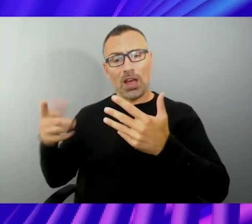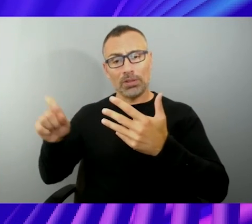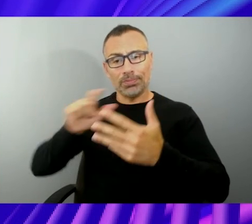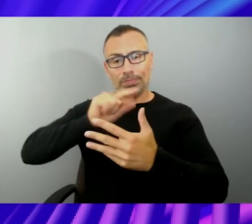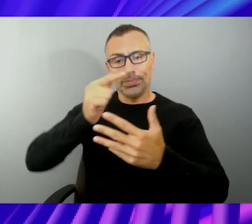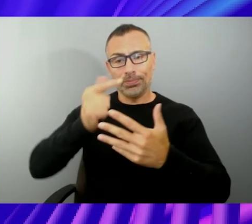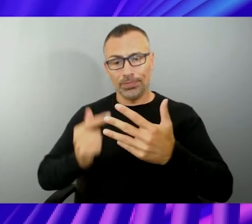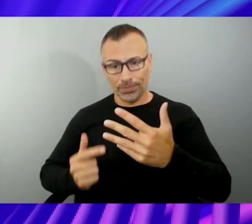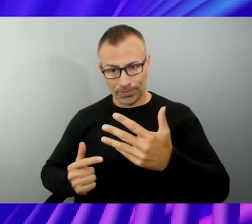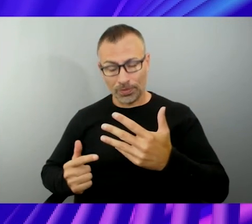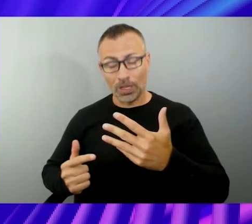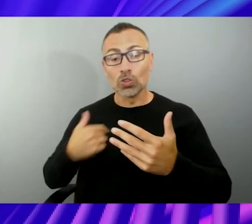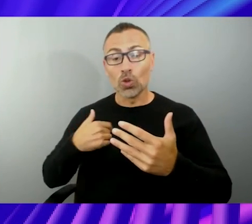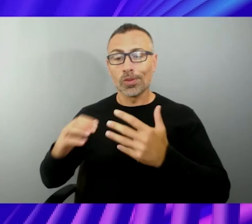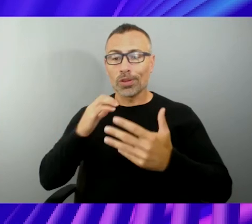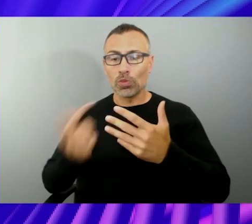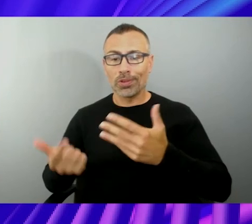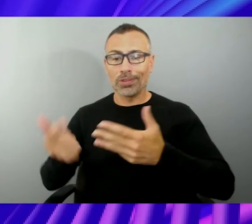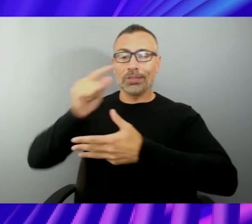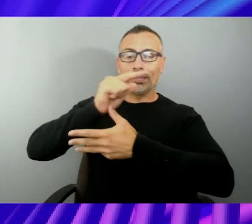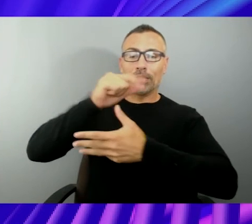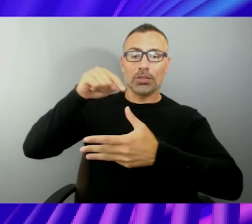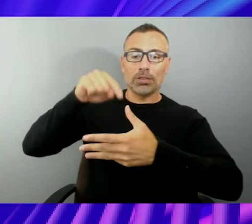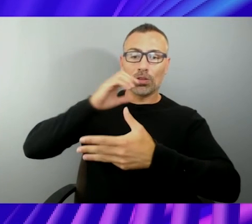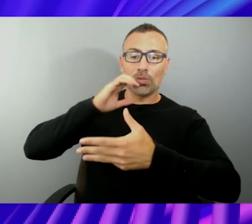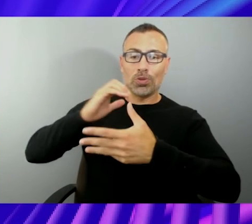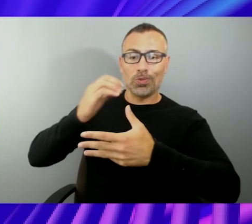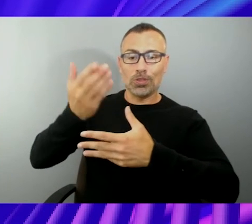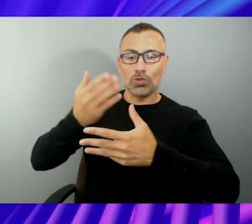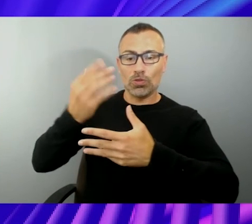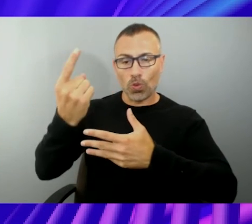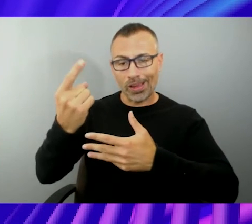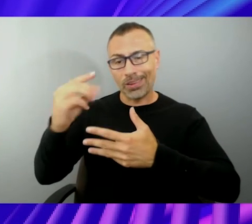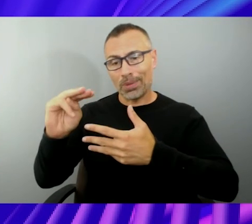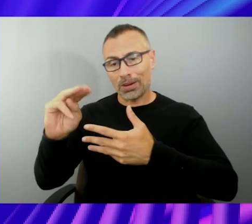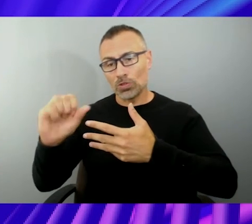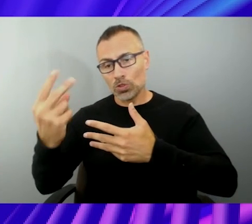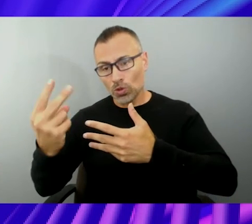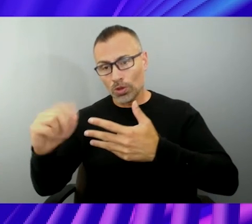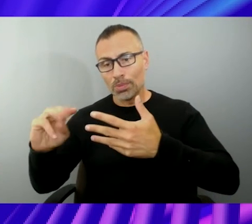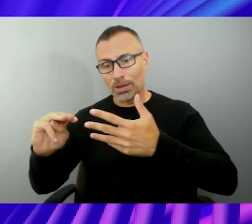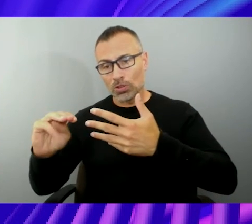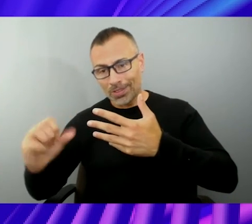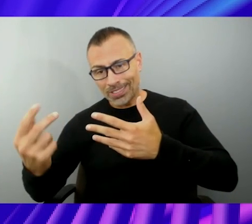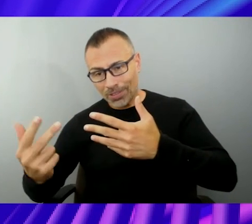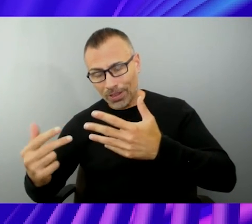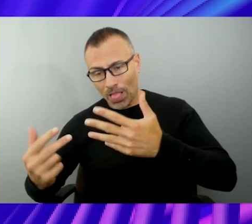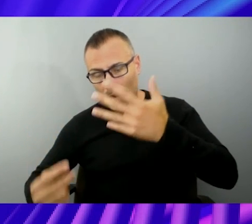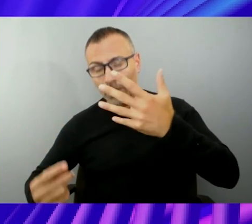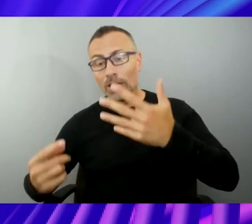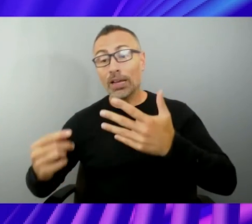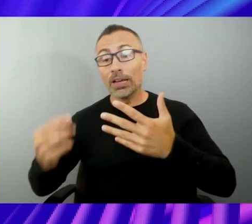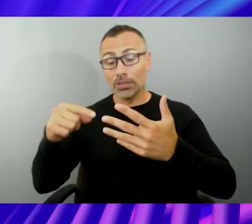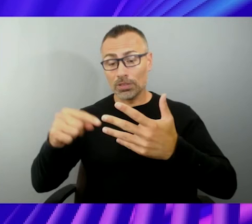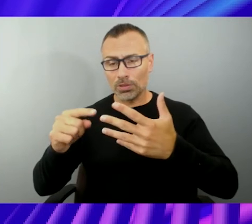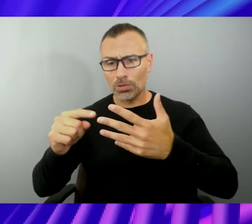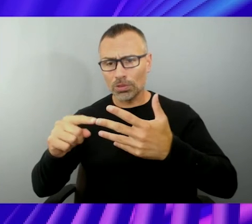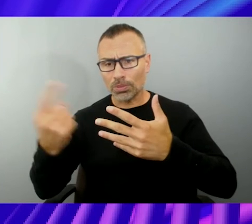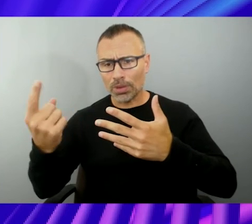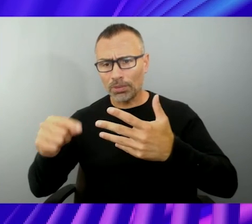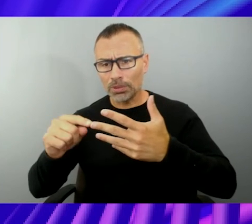with step one, microservice one, and then microservice two, and then something happened to microservice three. Then we know that we